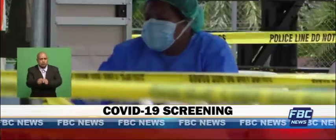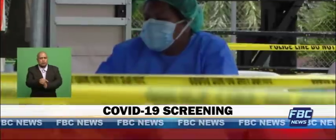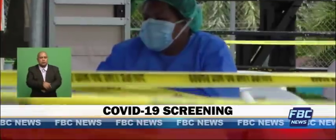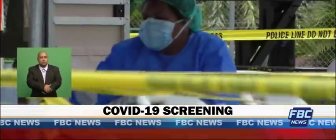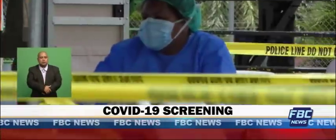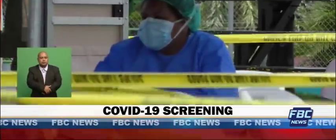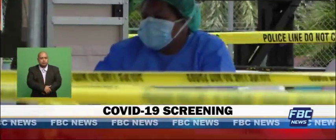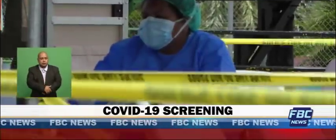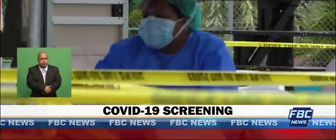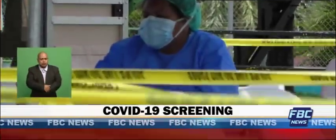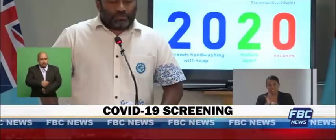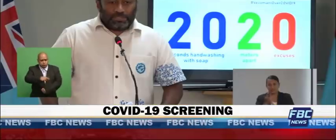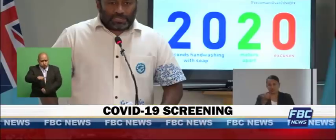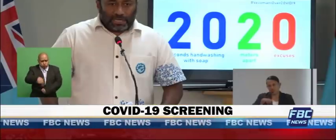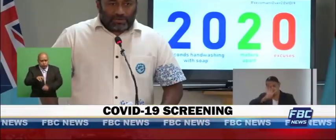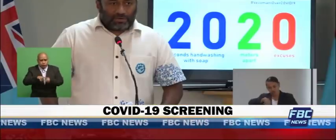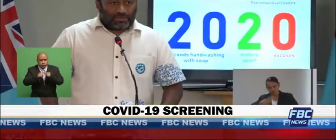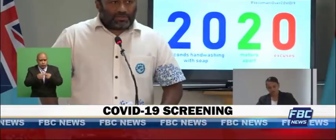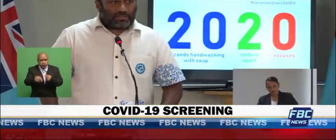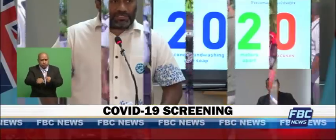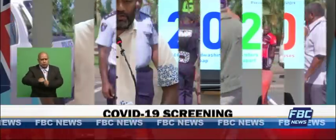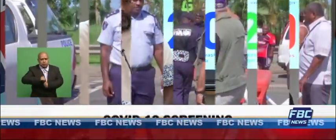families deny COVID-19 screening.